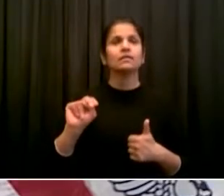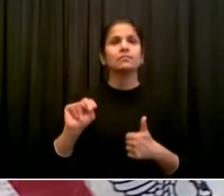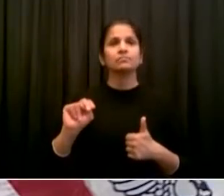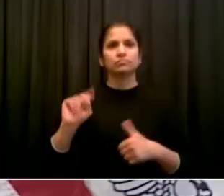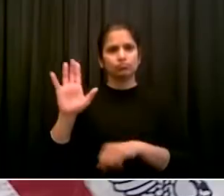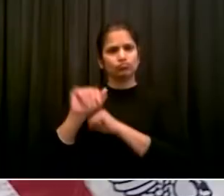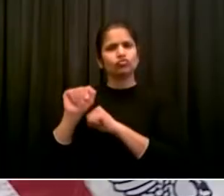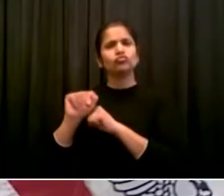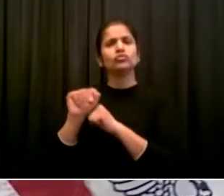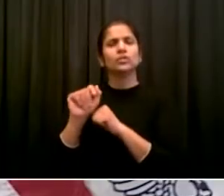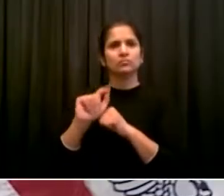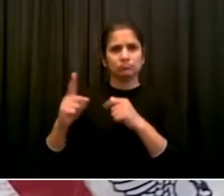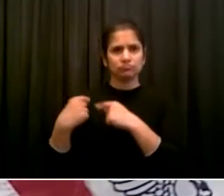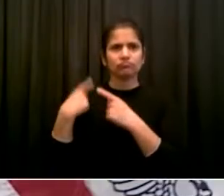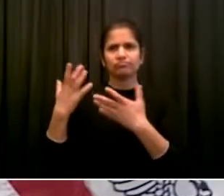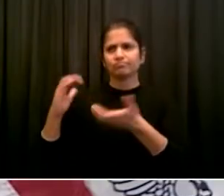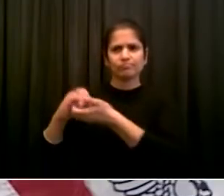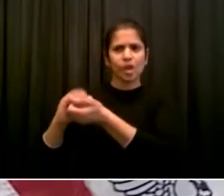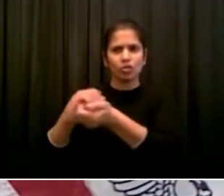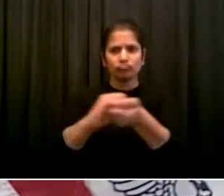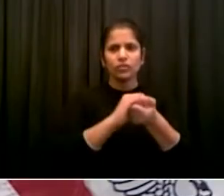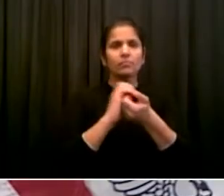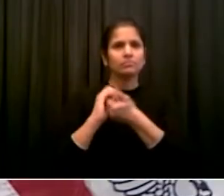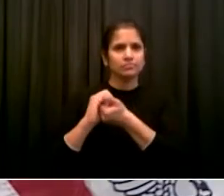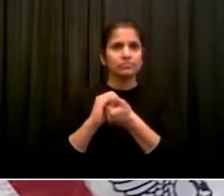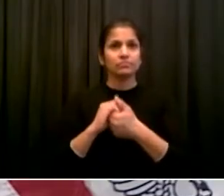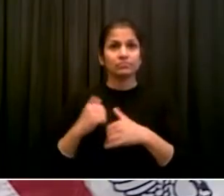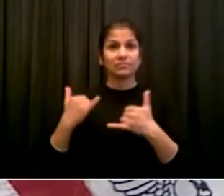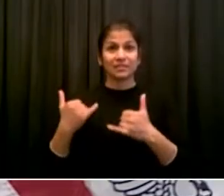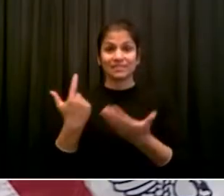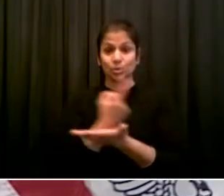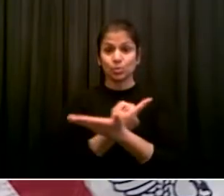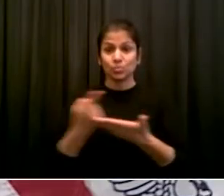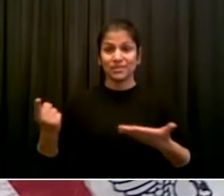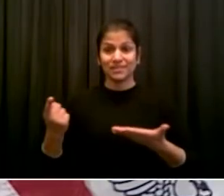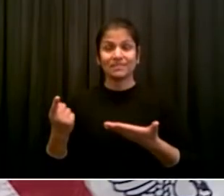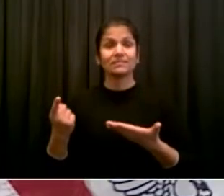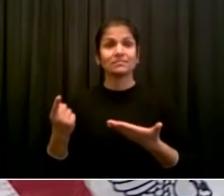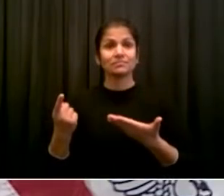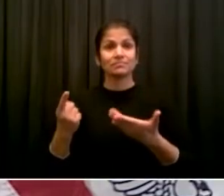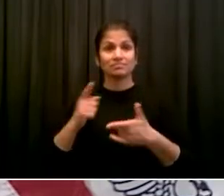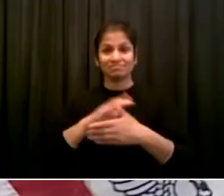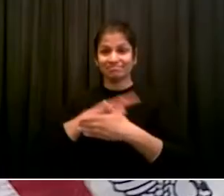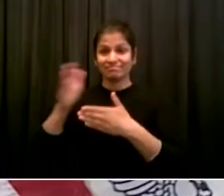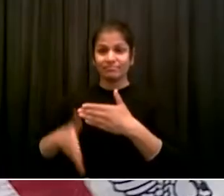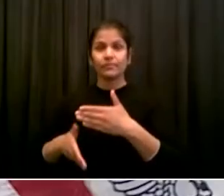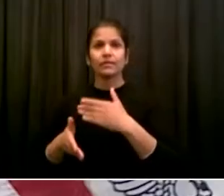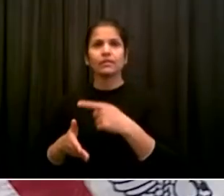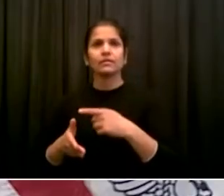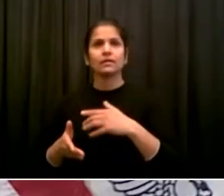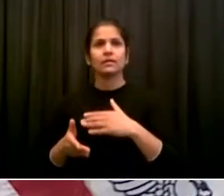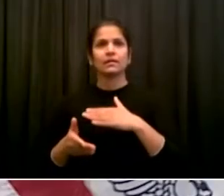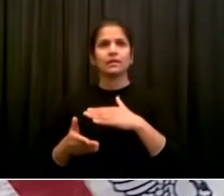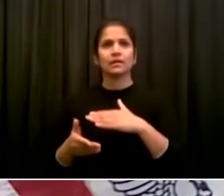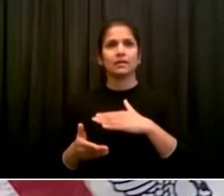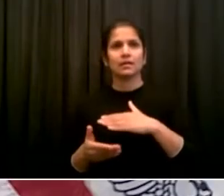very week, earlier this week, on the effort to end solitary confinement in the city through her leadership of the Board of